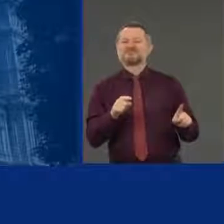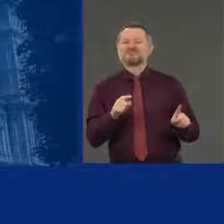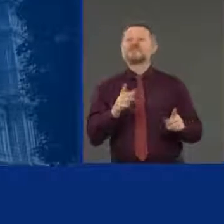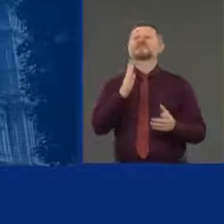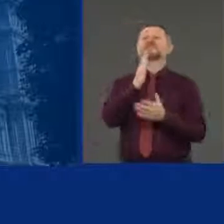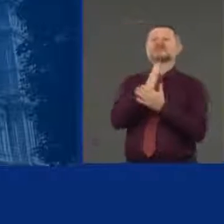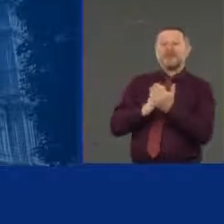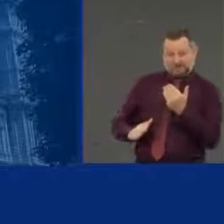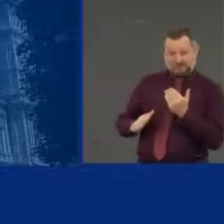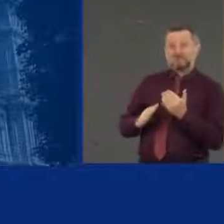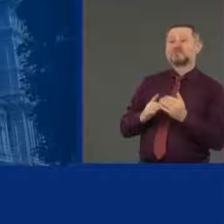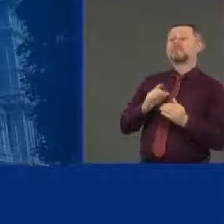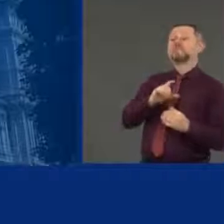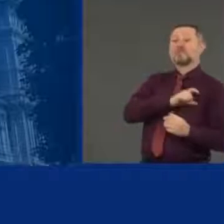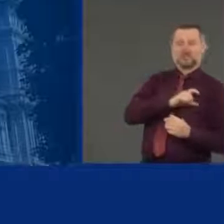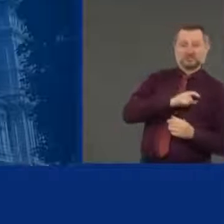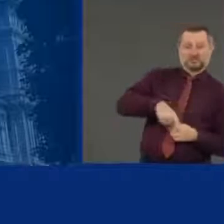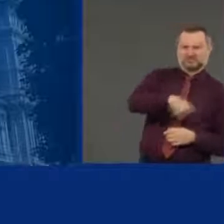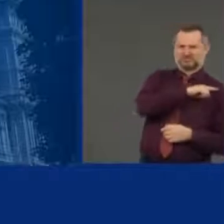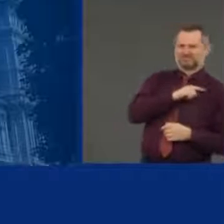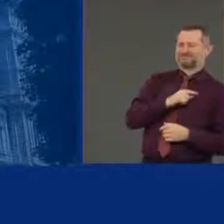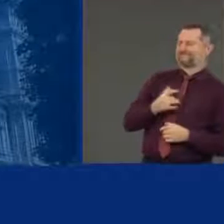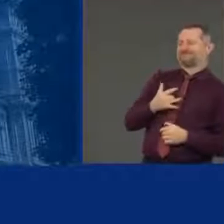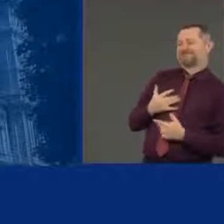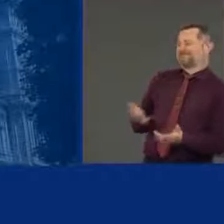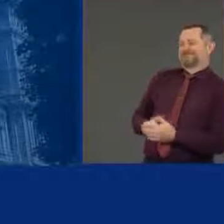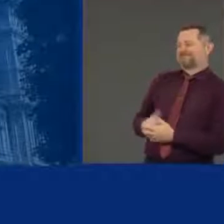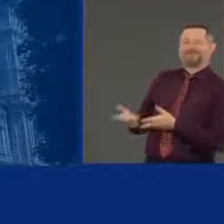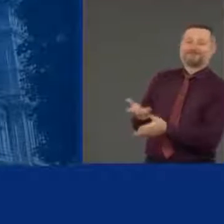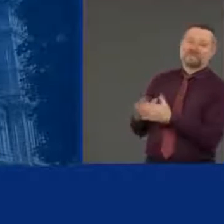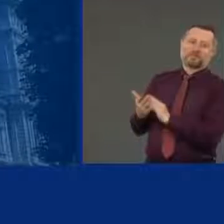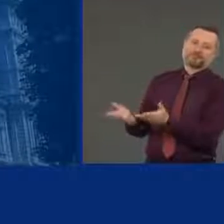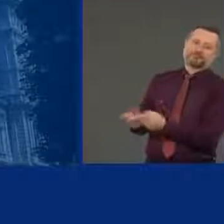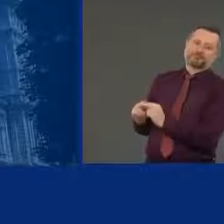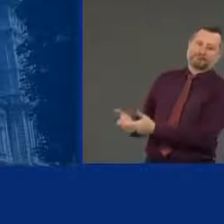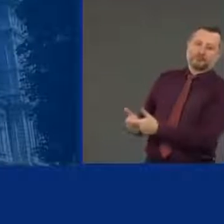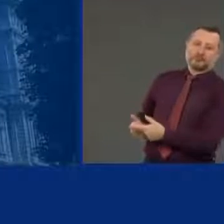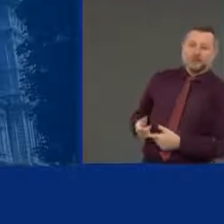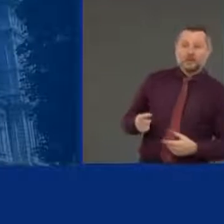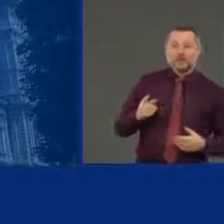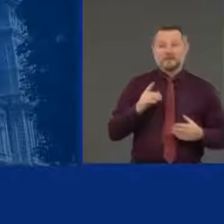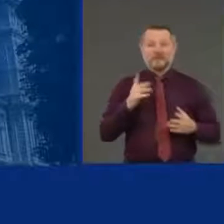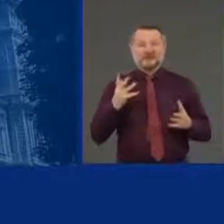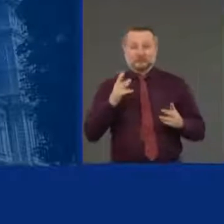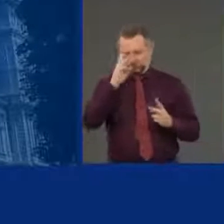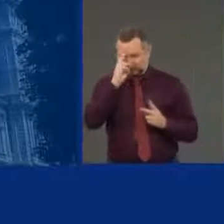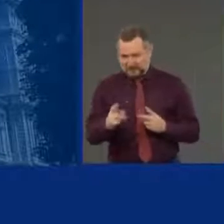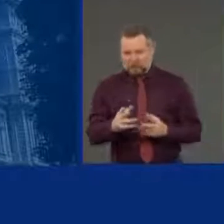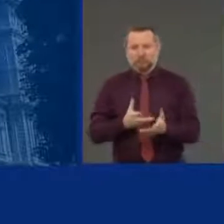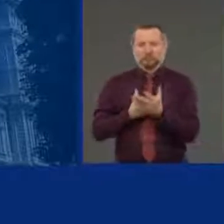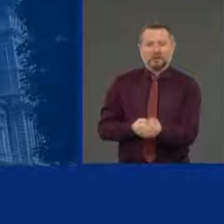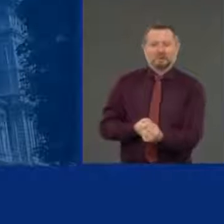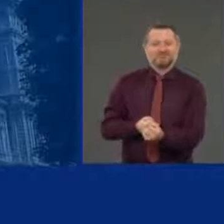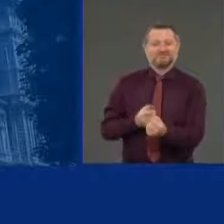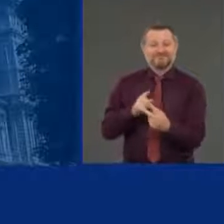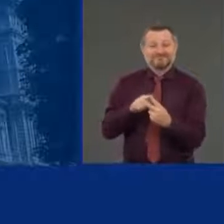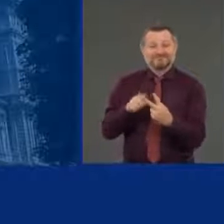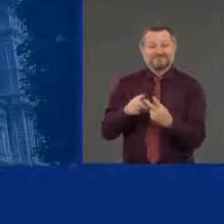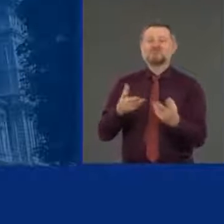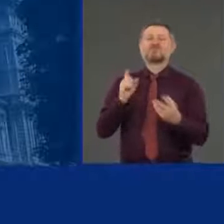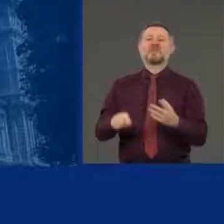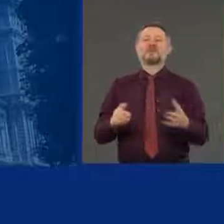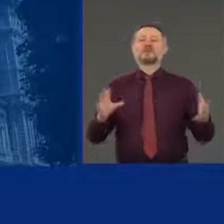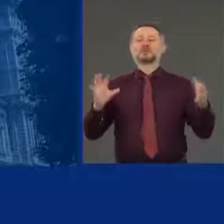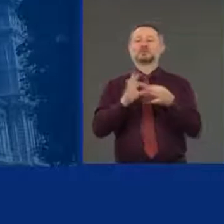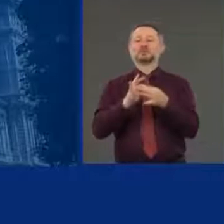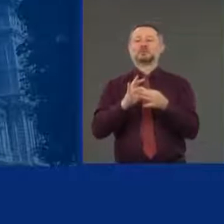about respect, and it is about trust, and that has to be restored. And it's not going to be restored until everyone comes